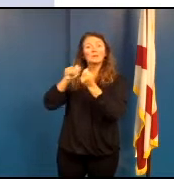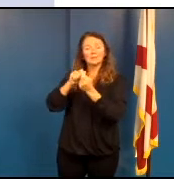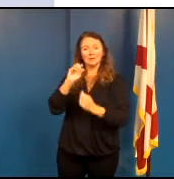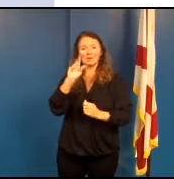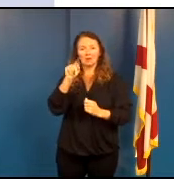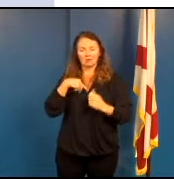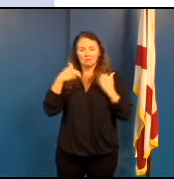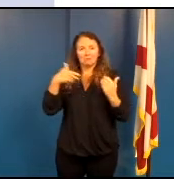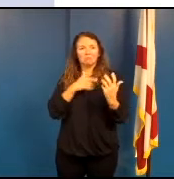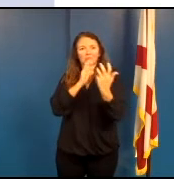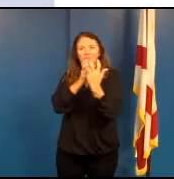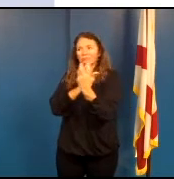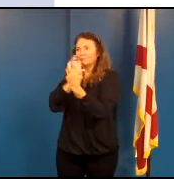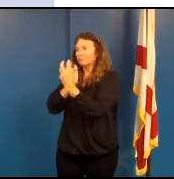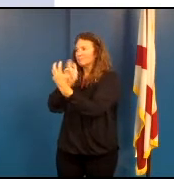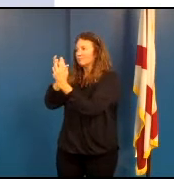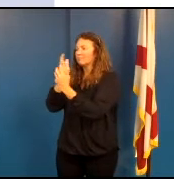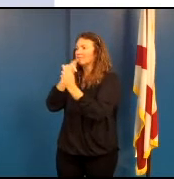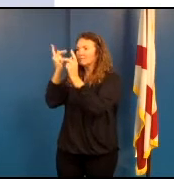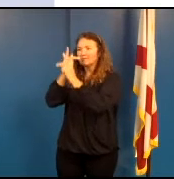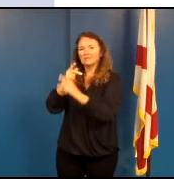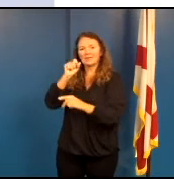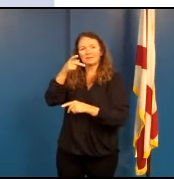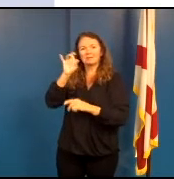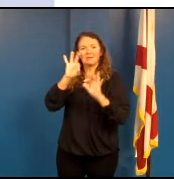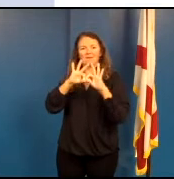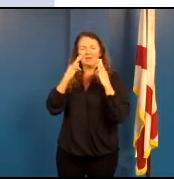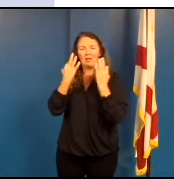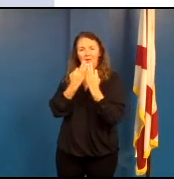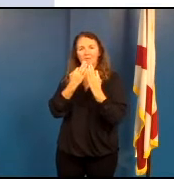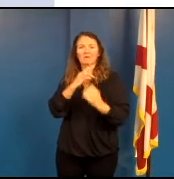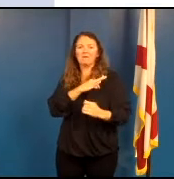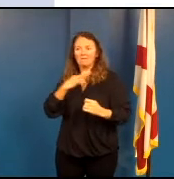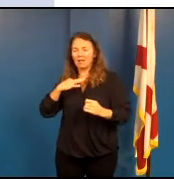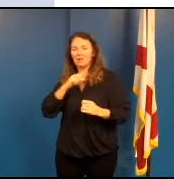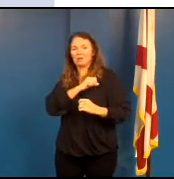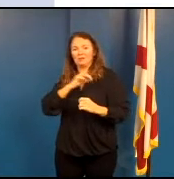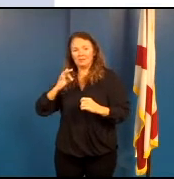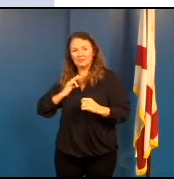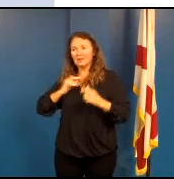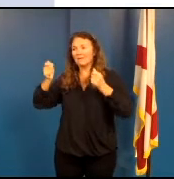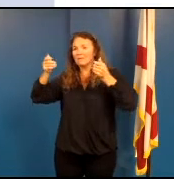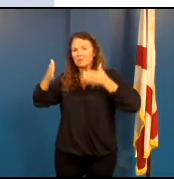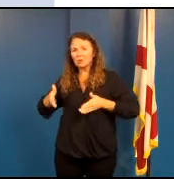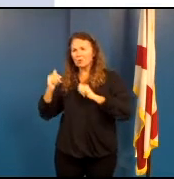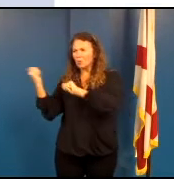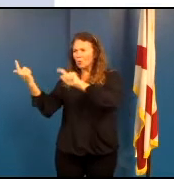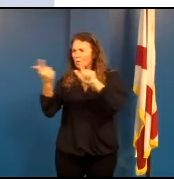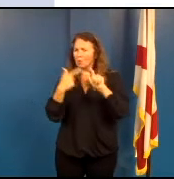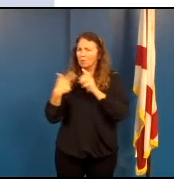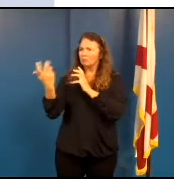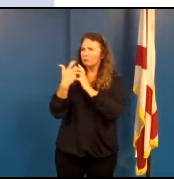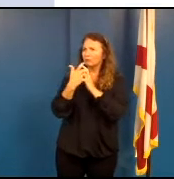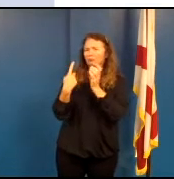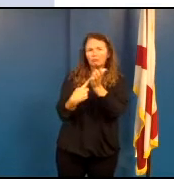we engaged really the SPC family along faculty, staff, administrators, and we had